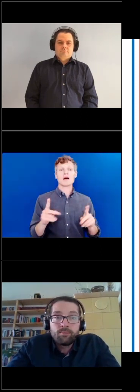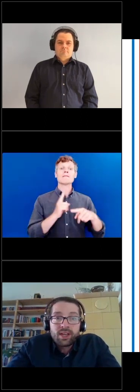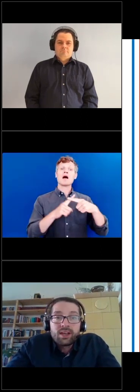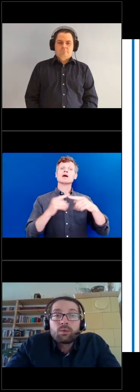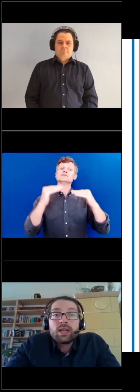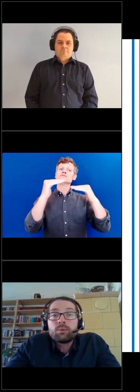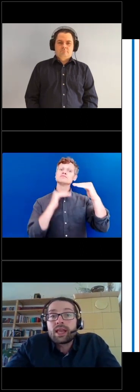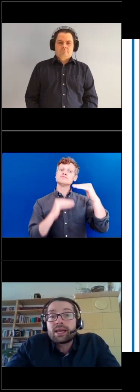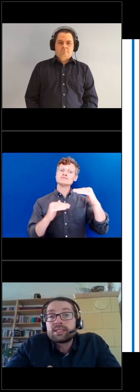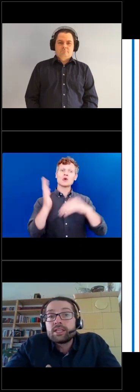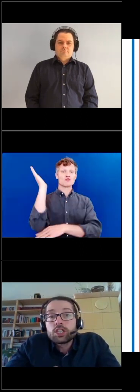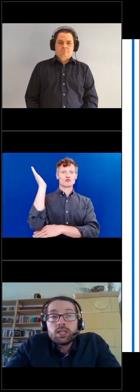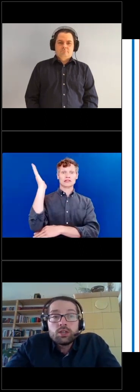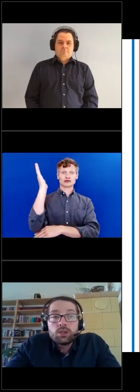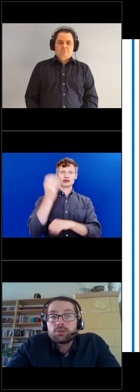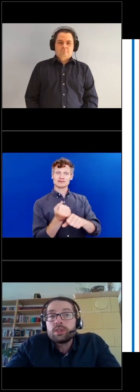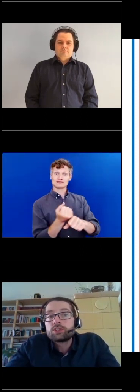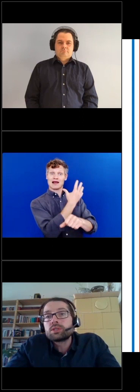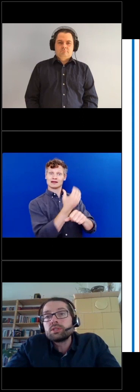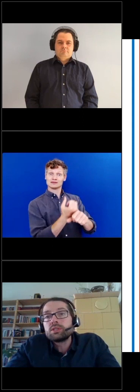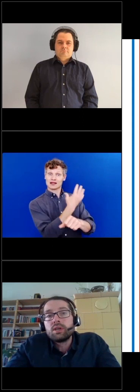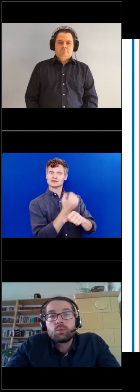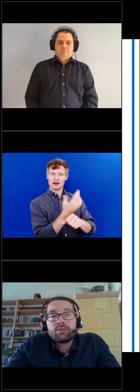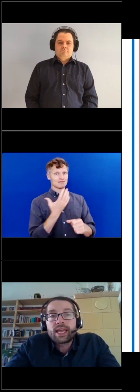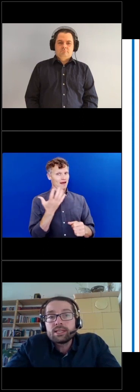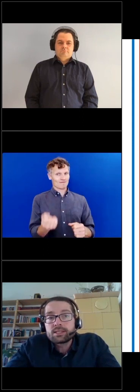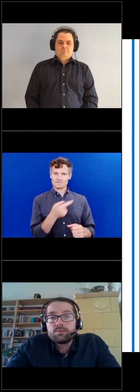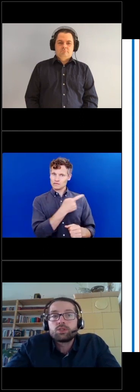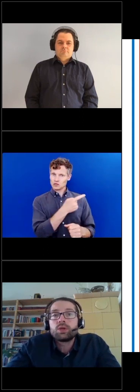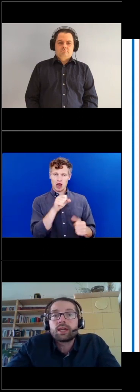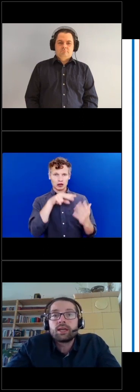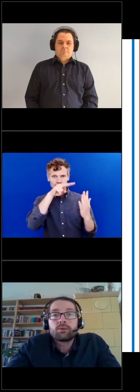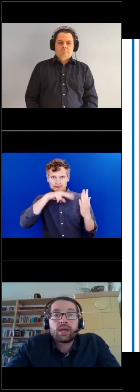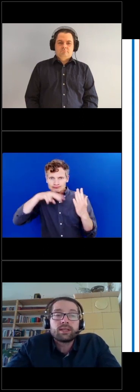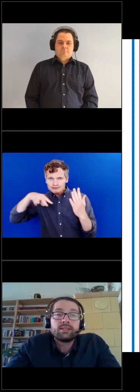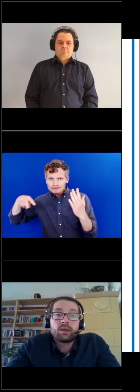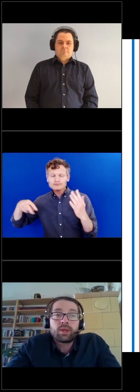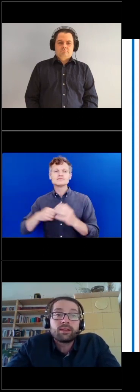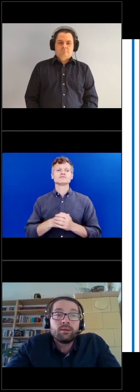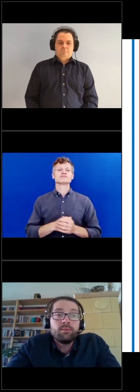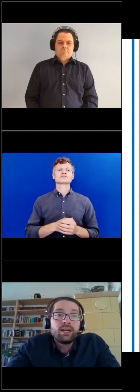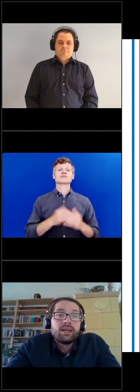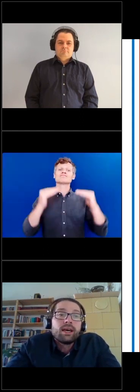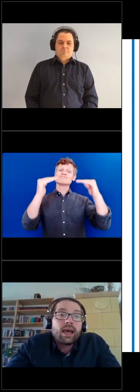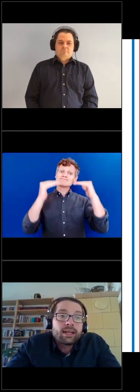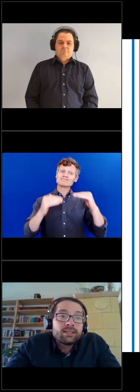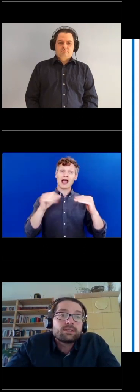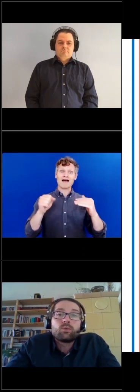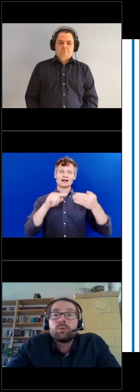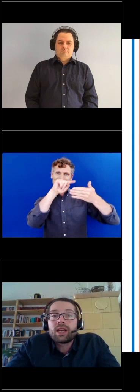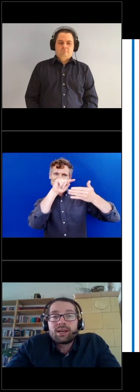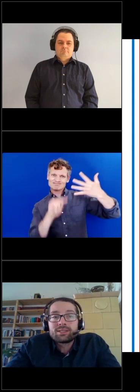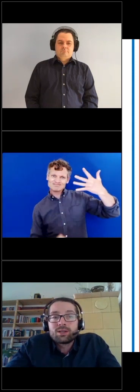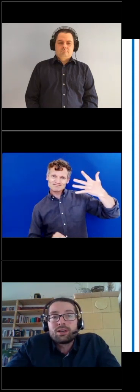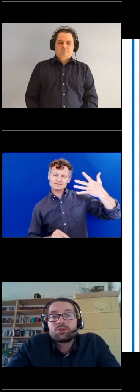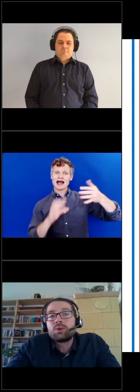again. We will add additional useful resources with links, so you can click through that and apply them. And